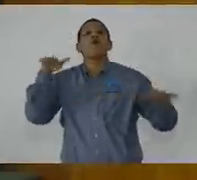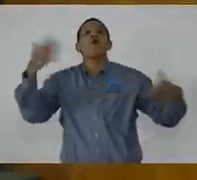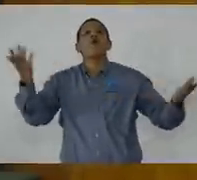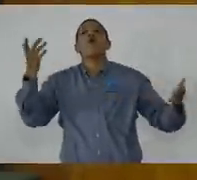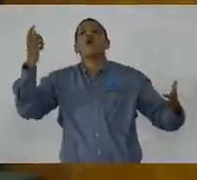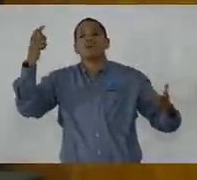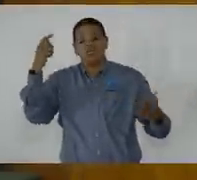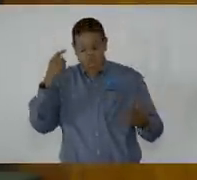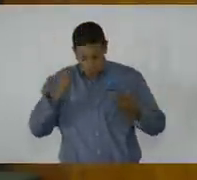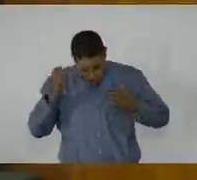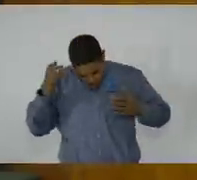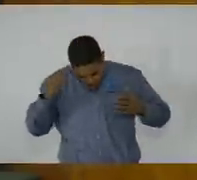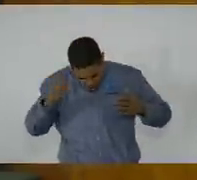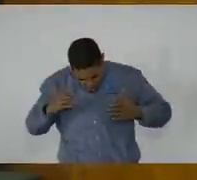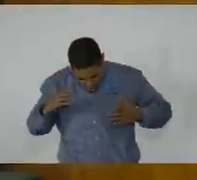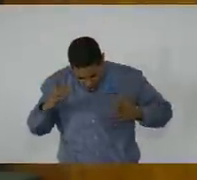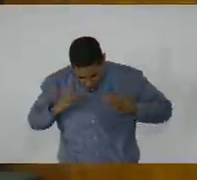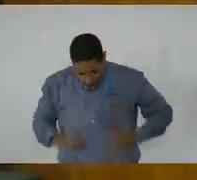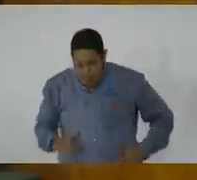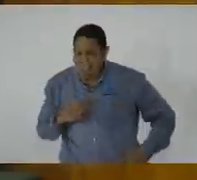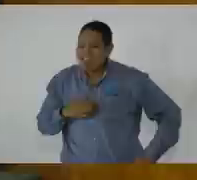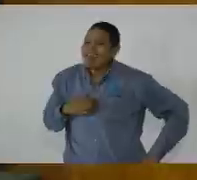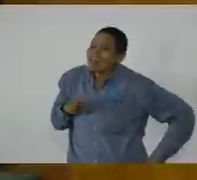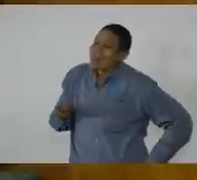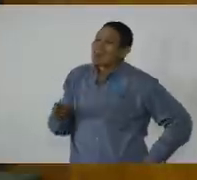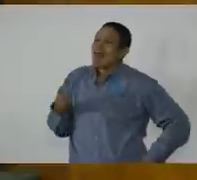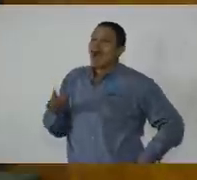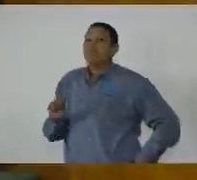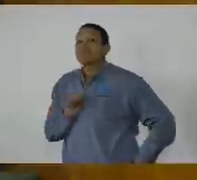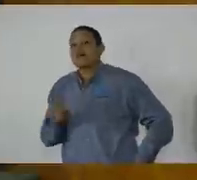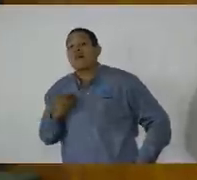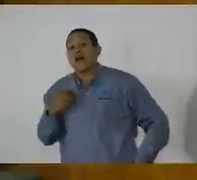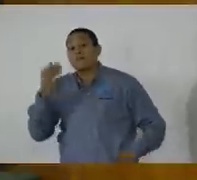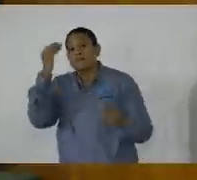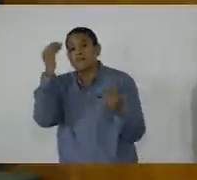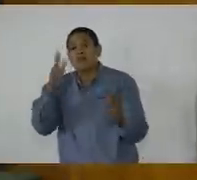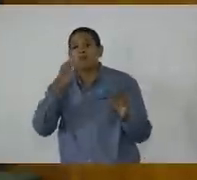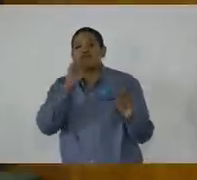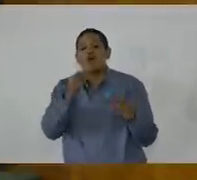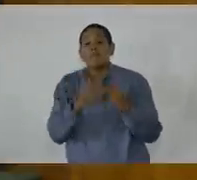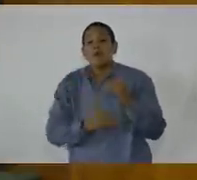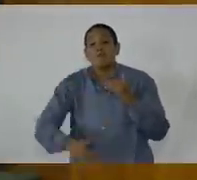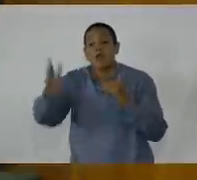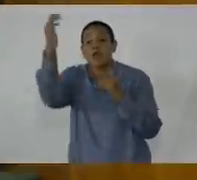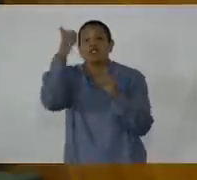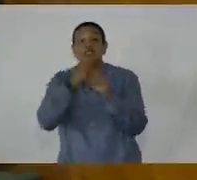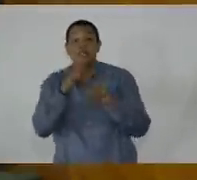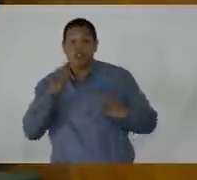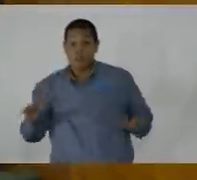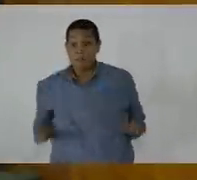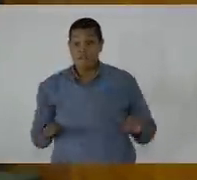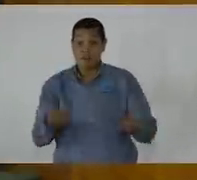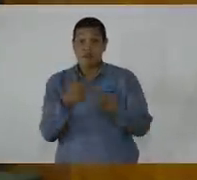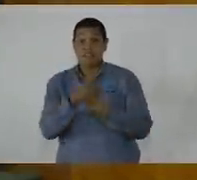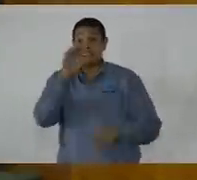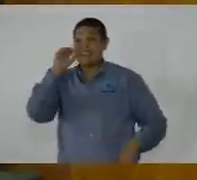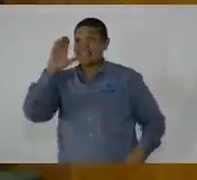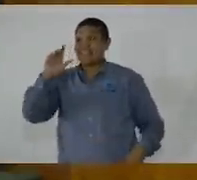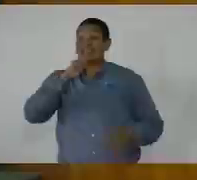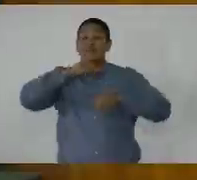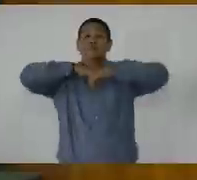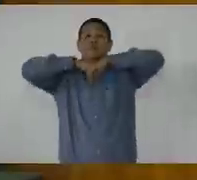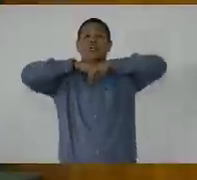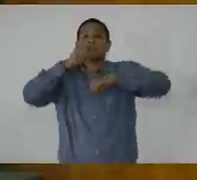aggrieved consumers. I am pleased to report to Madam Speaker, that beyond the performance of the CAC Protection